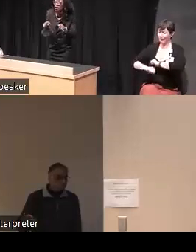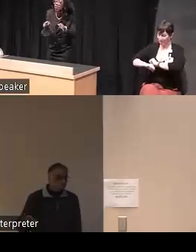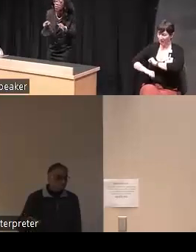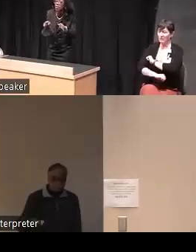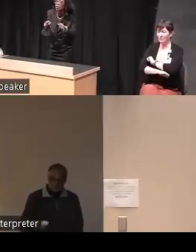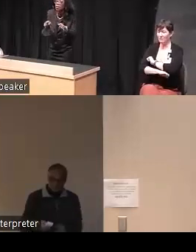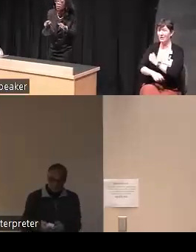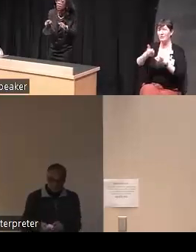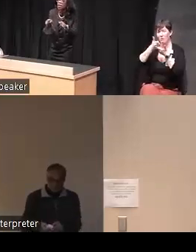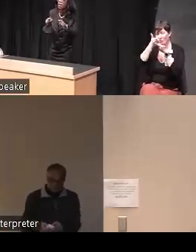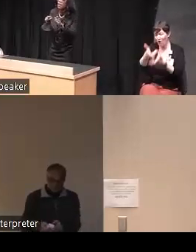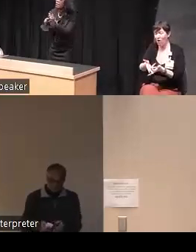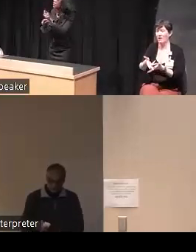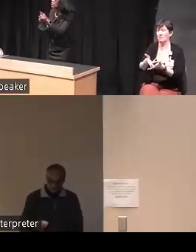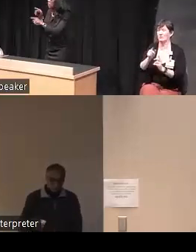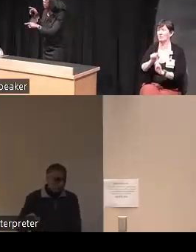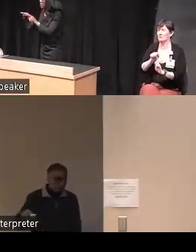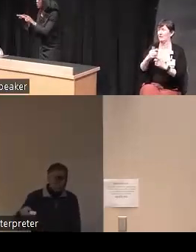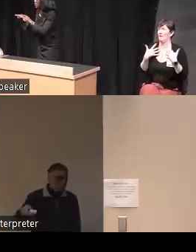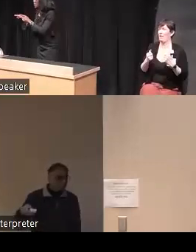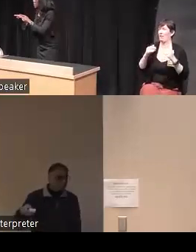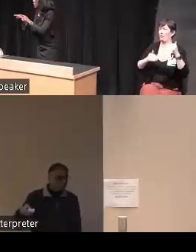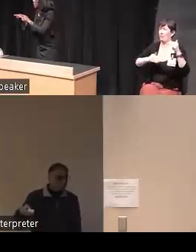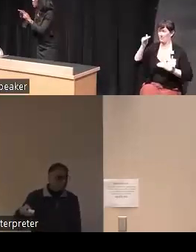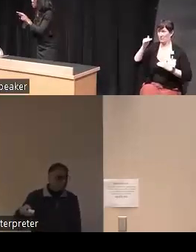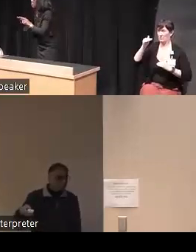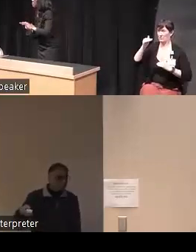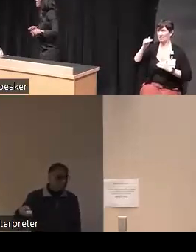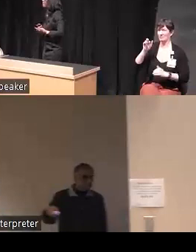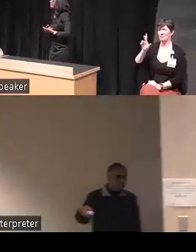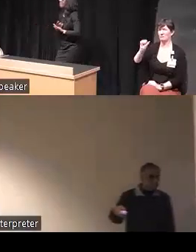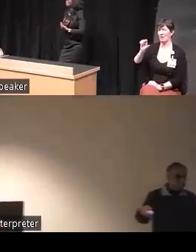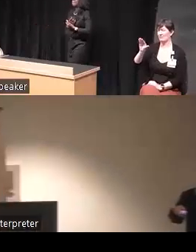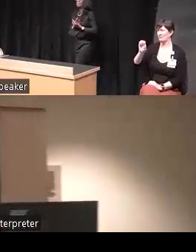cause of health disparities is racism.